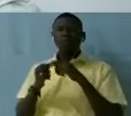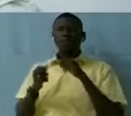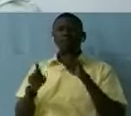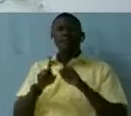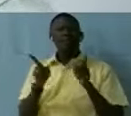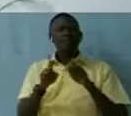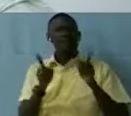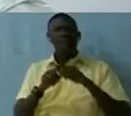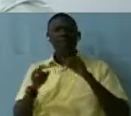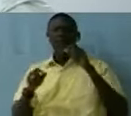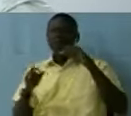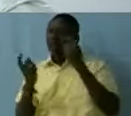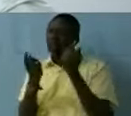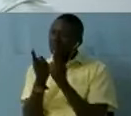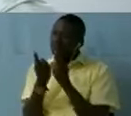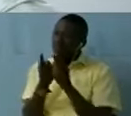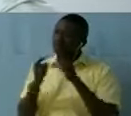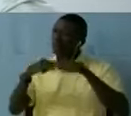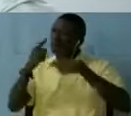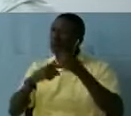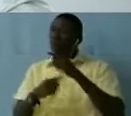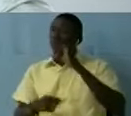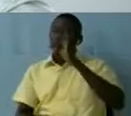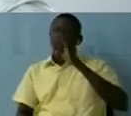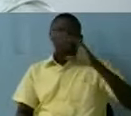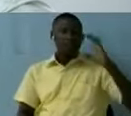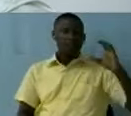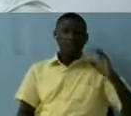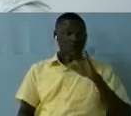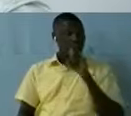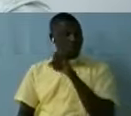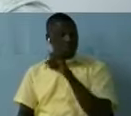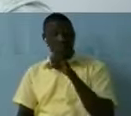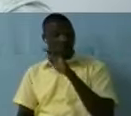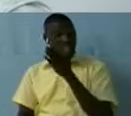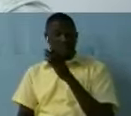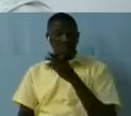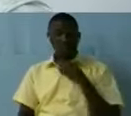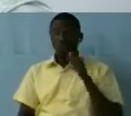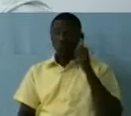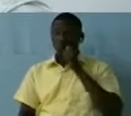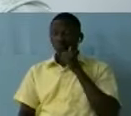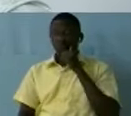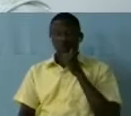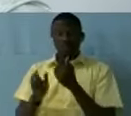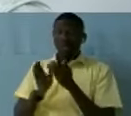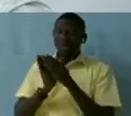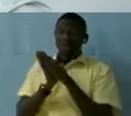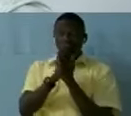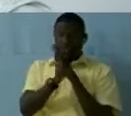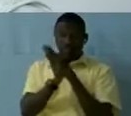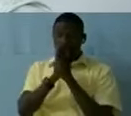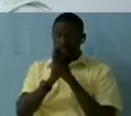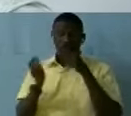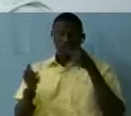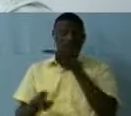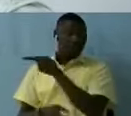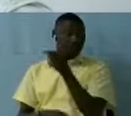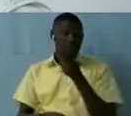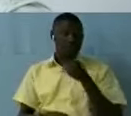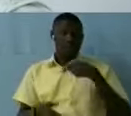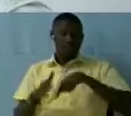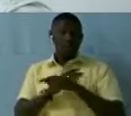falam findita kibaro nin konoko nin NIA do kulalu kolube keri ne meniye ideun e pour nyanta diam